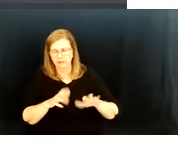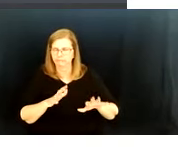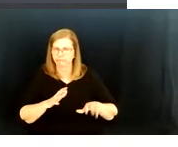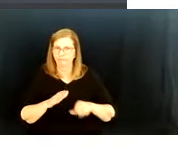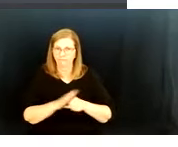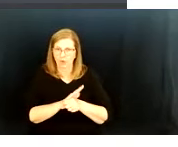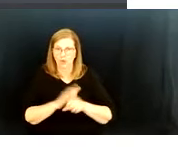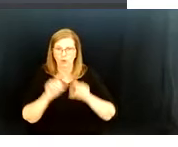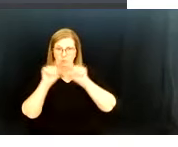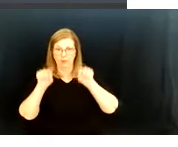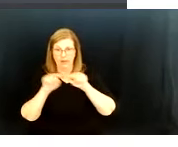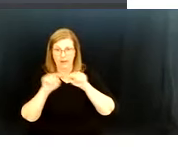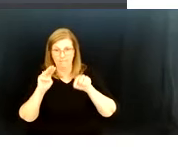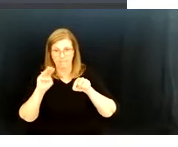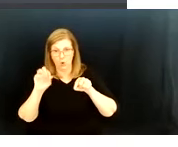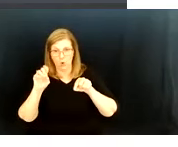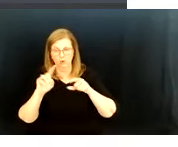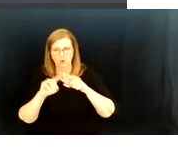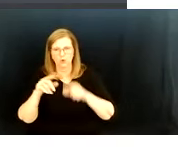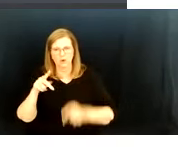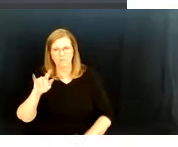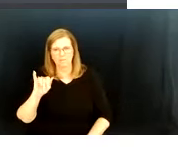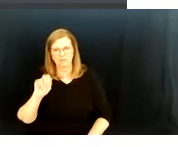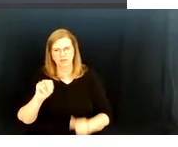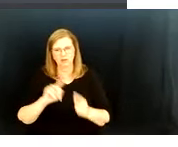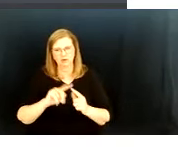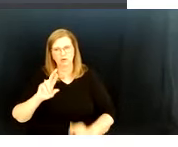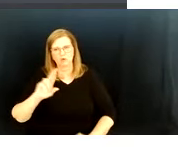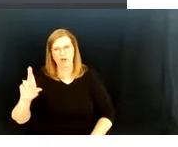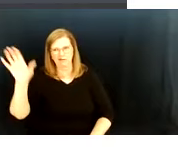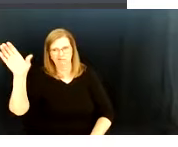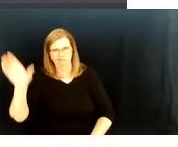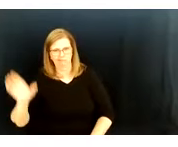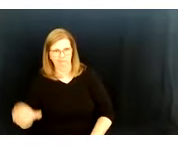mode to pin to the right side of the screen.